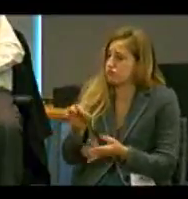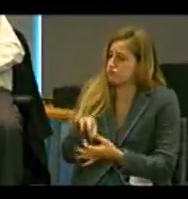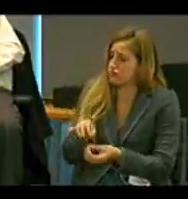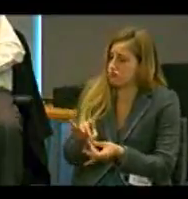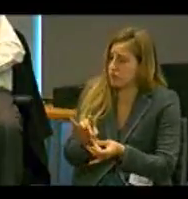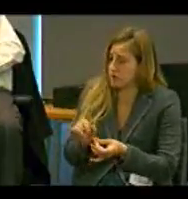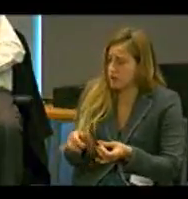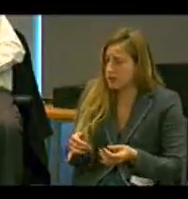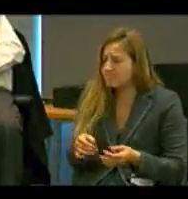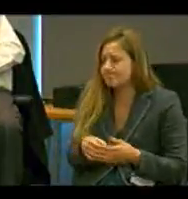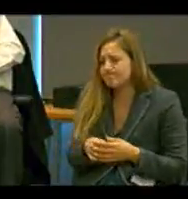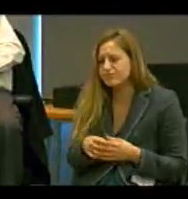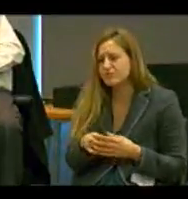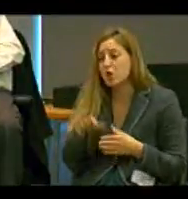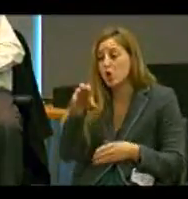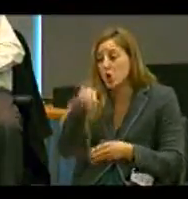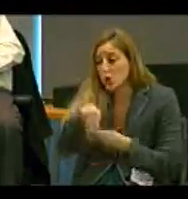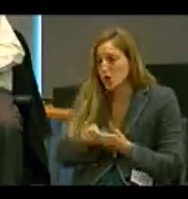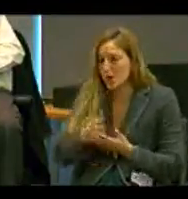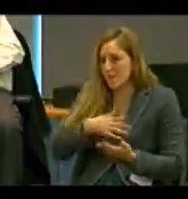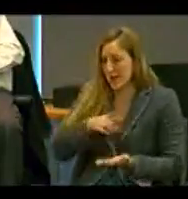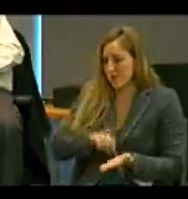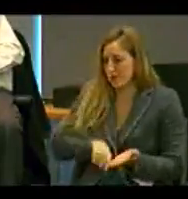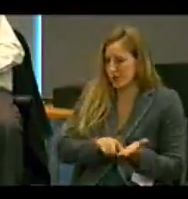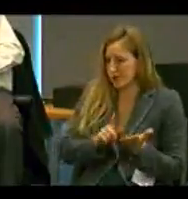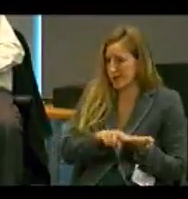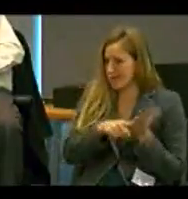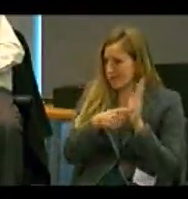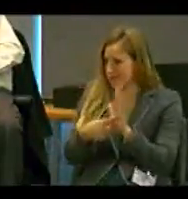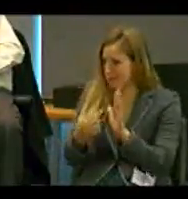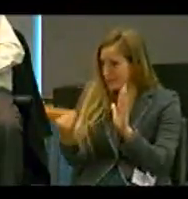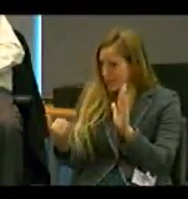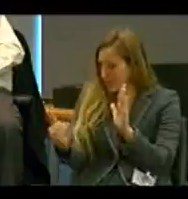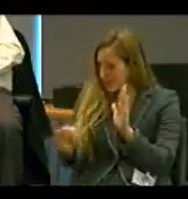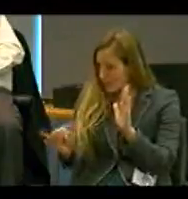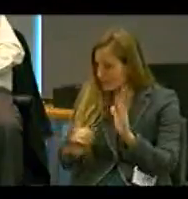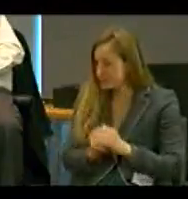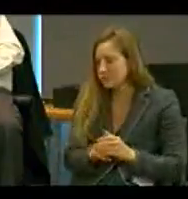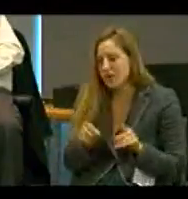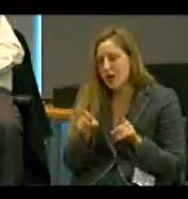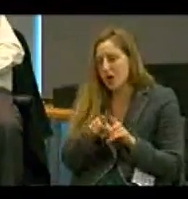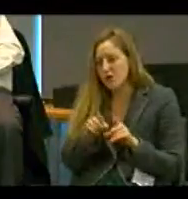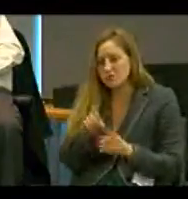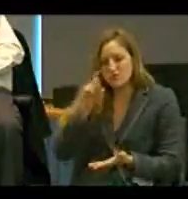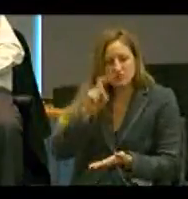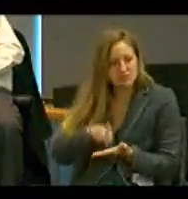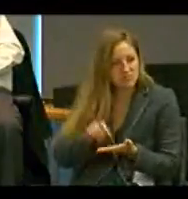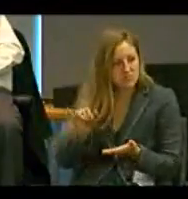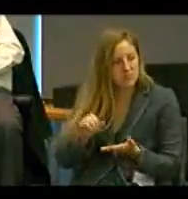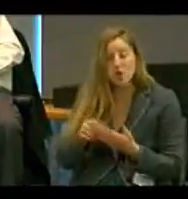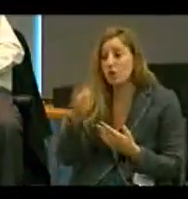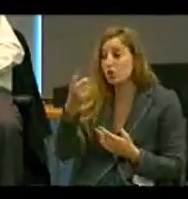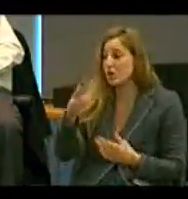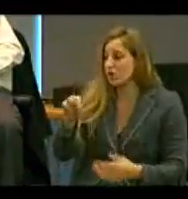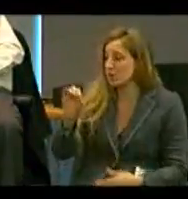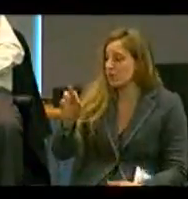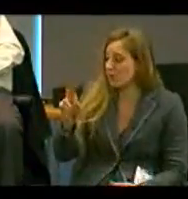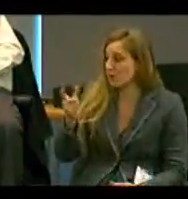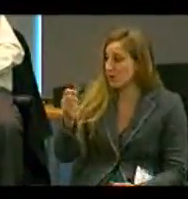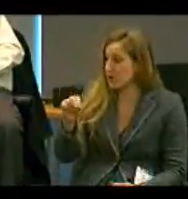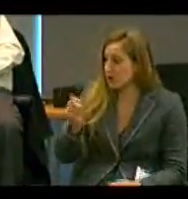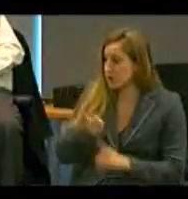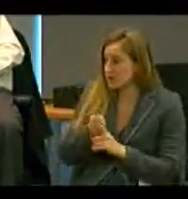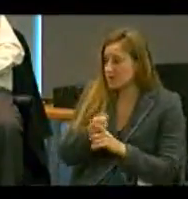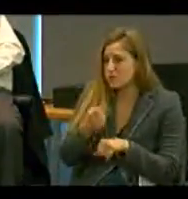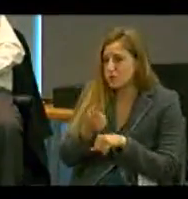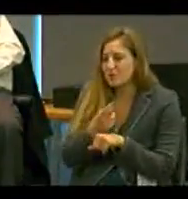that I have presented today. So absolutely. And I'd also point out that, you know, Dr. Morgan is using